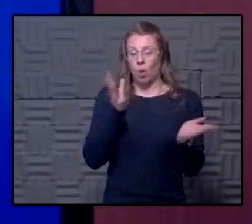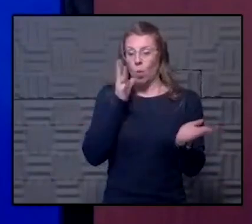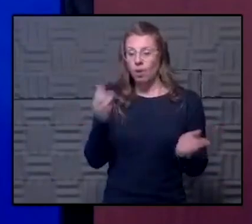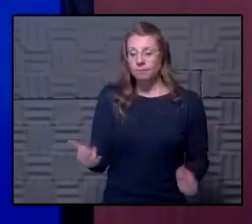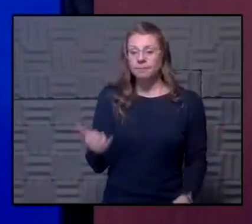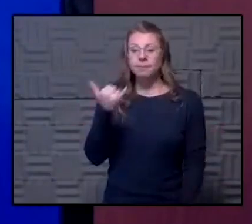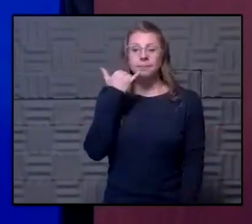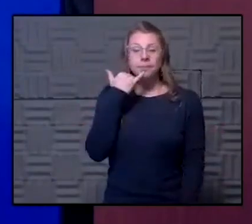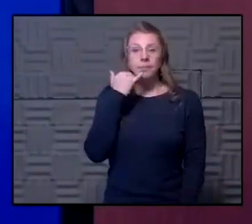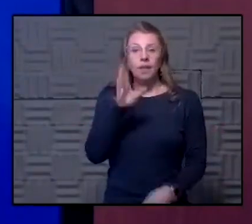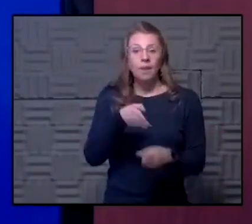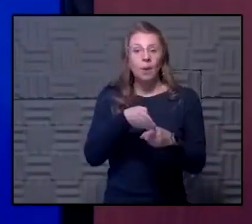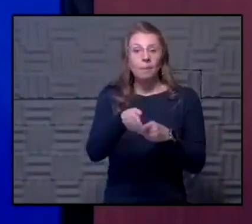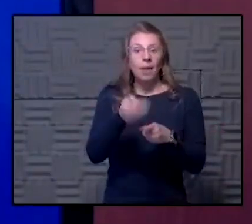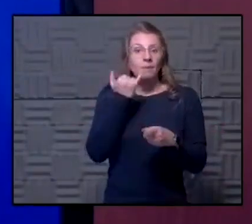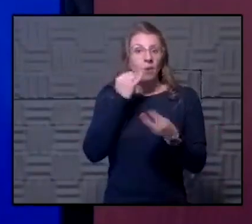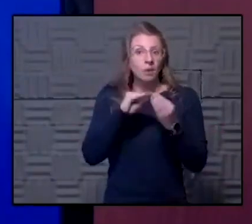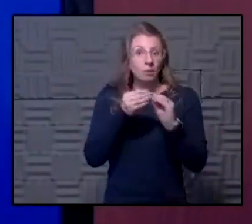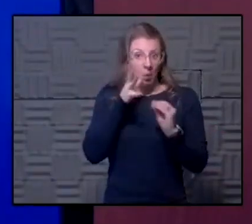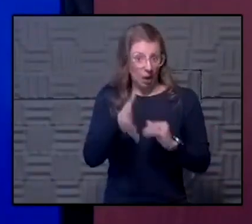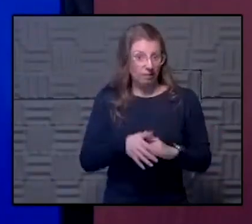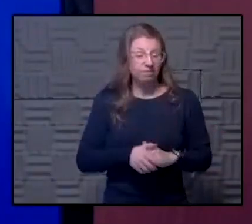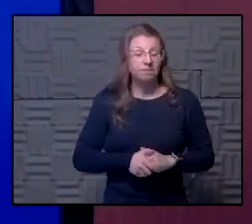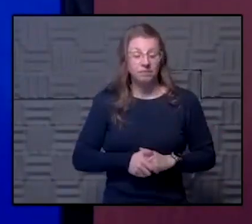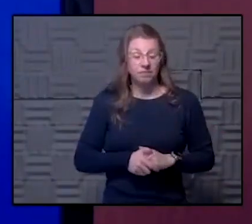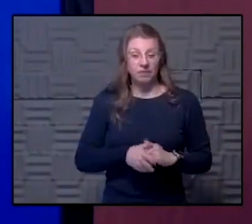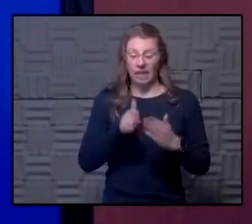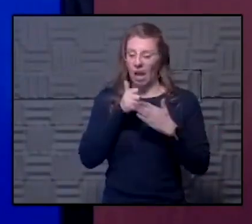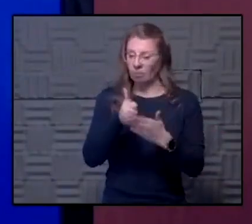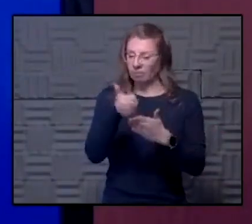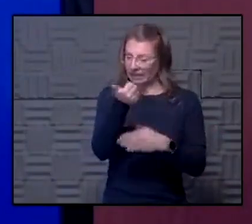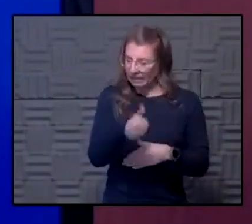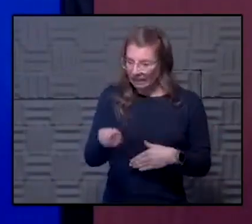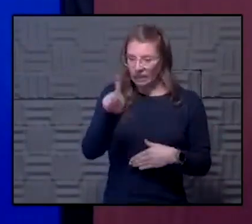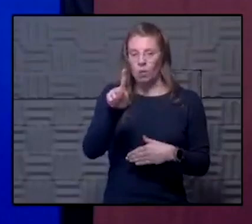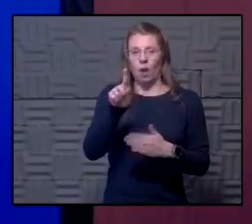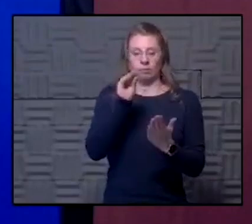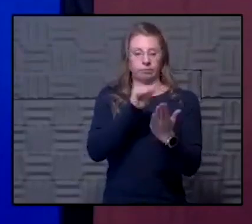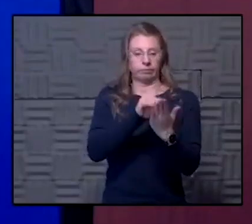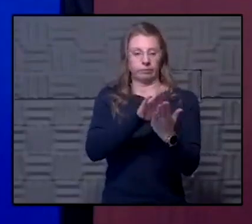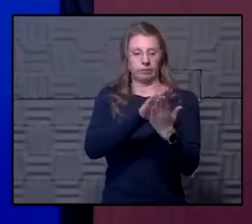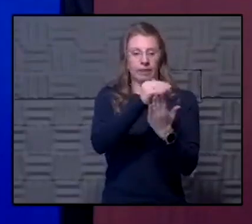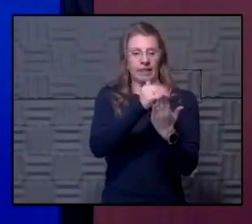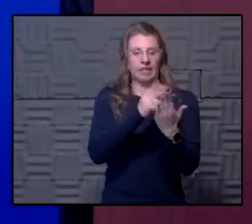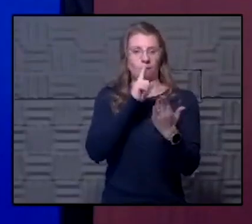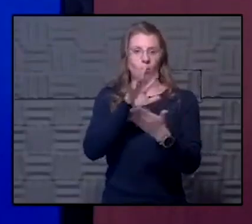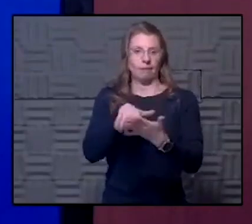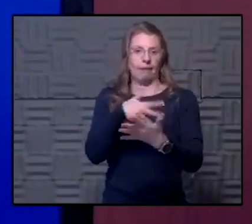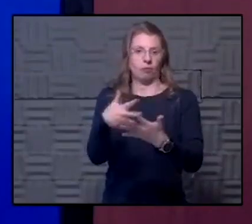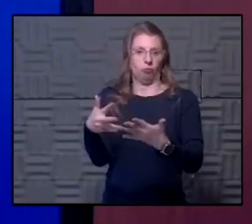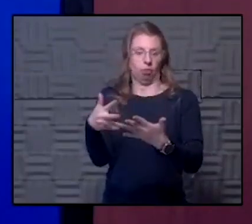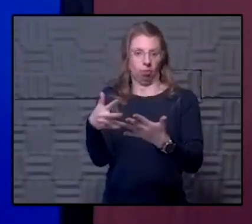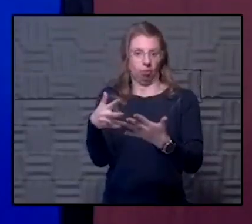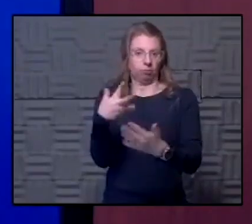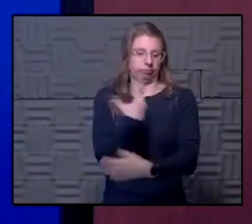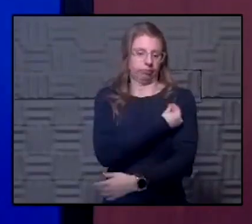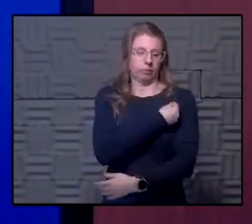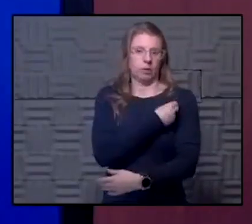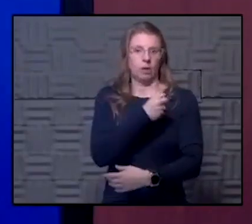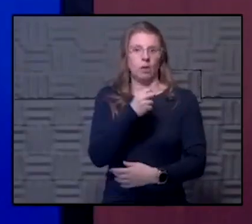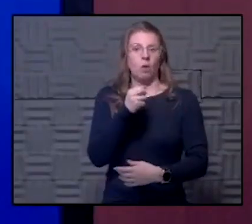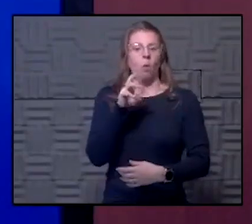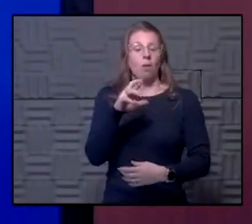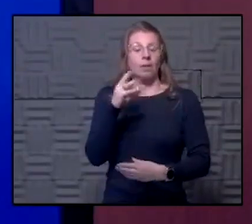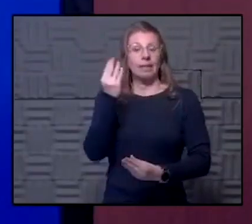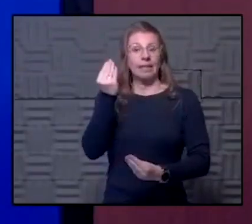phone at their main number and help anyone get on a list to get scheduled or indicate your interest